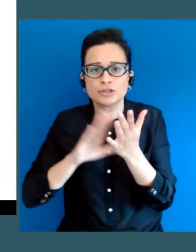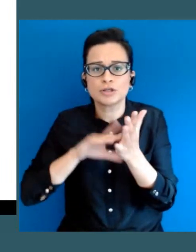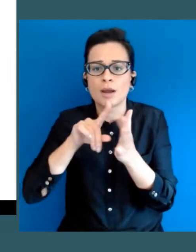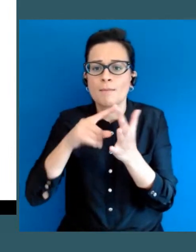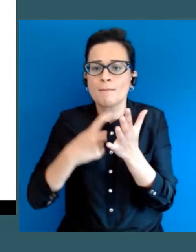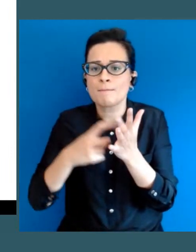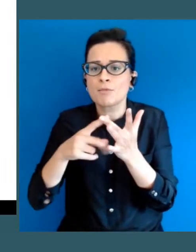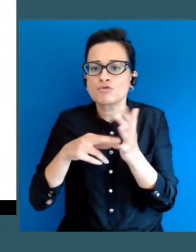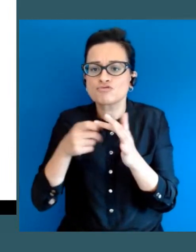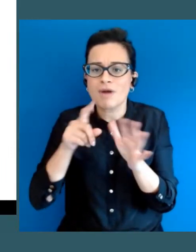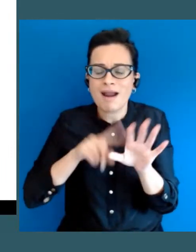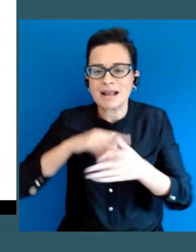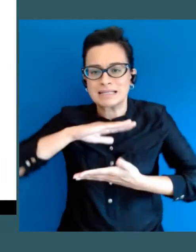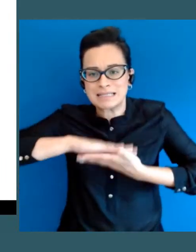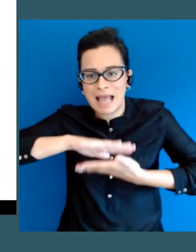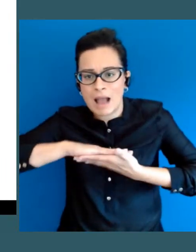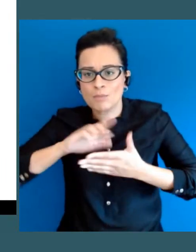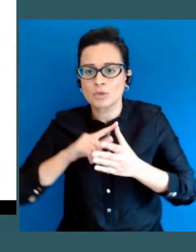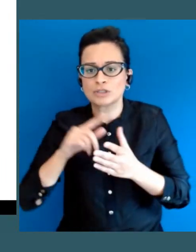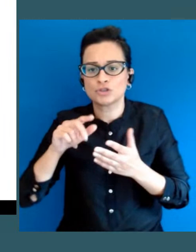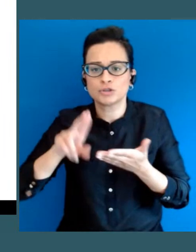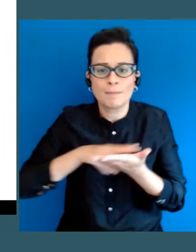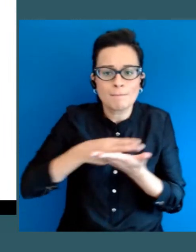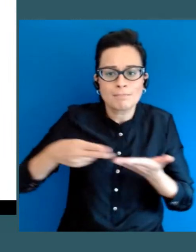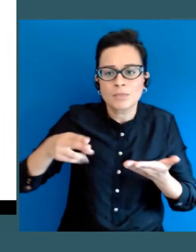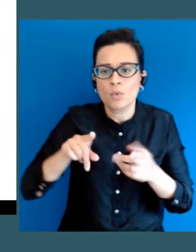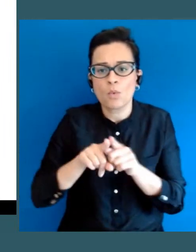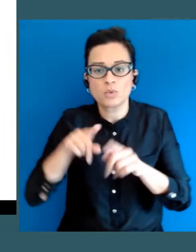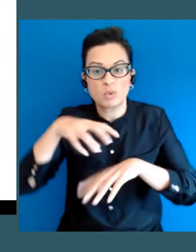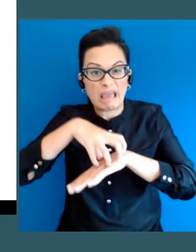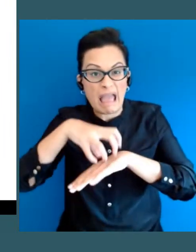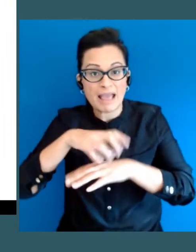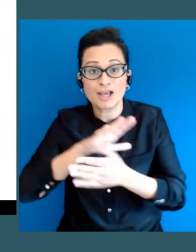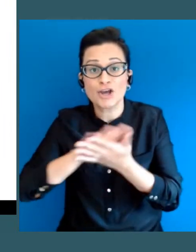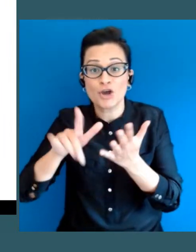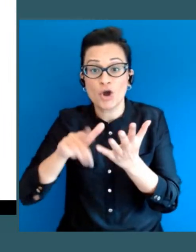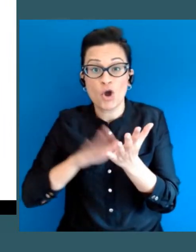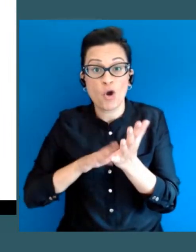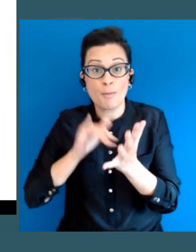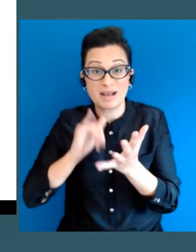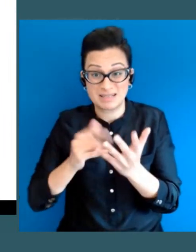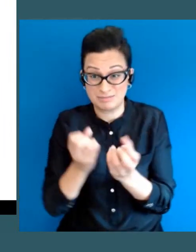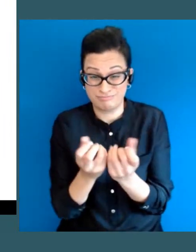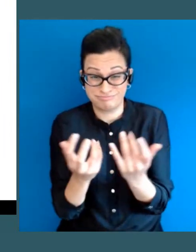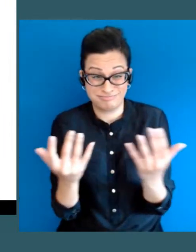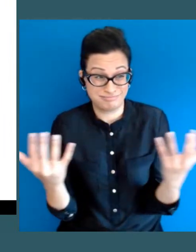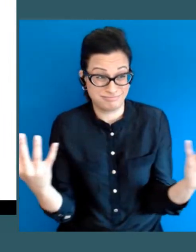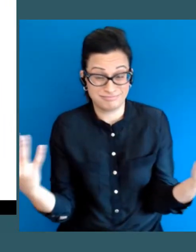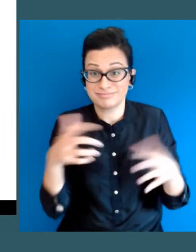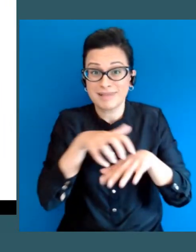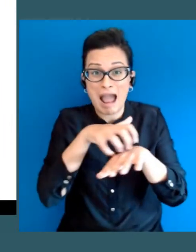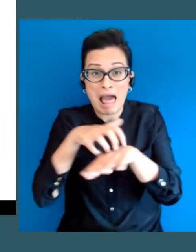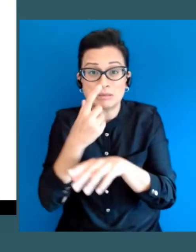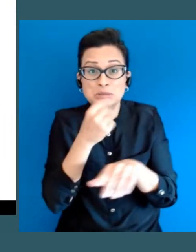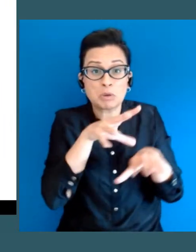sandwiches, cake and hummus. So not a very allergy friendly party. Also balloons around.